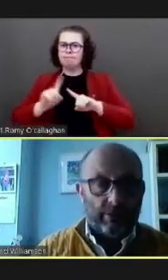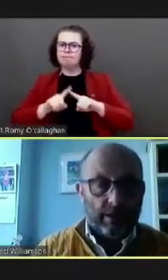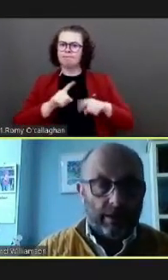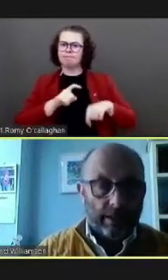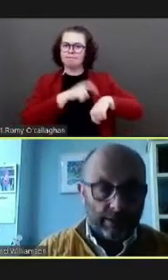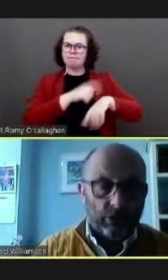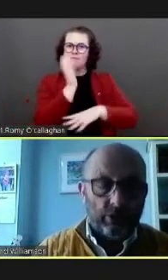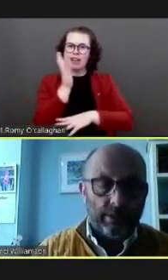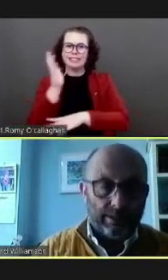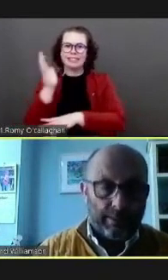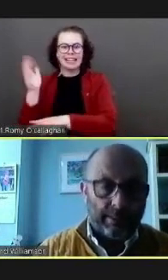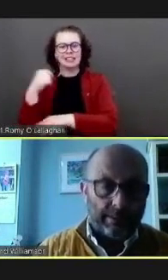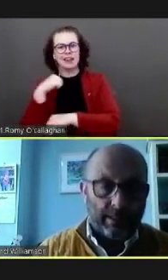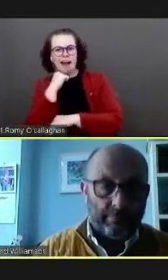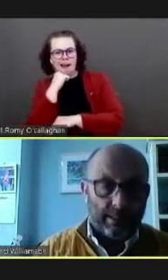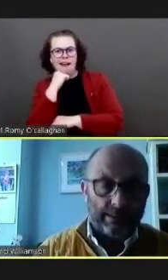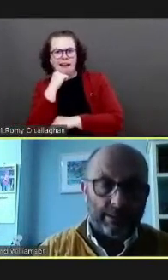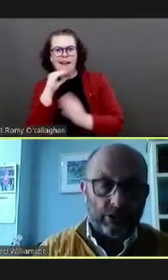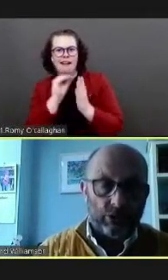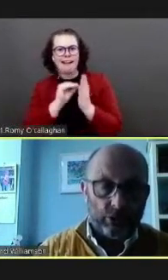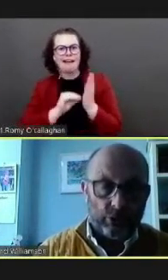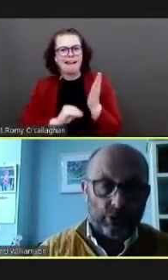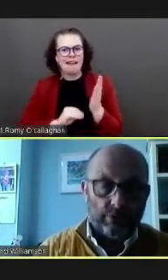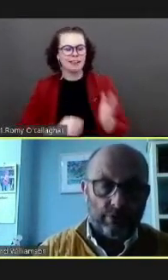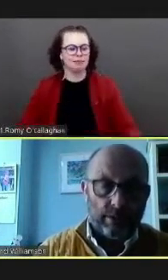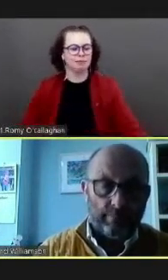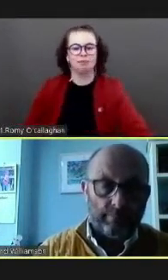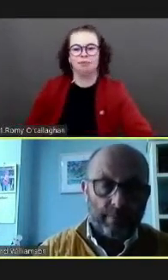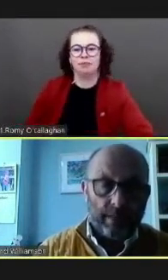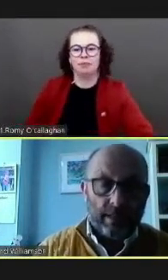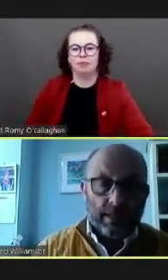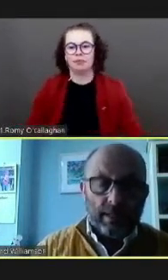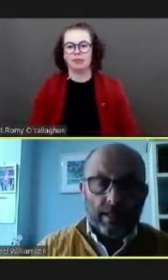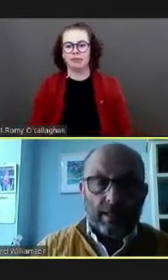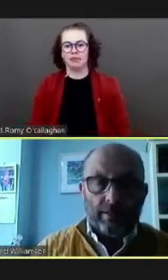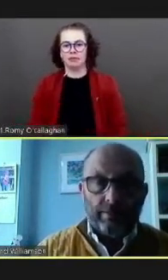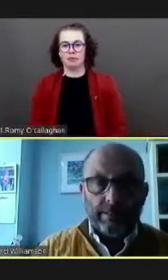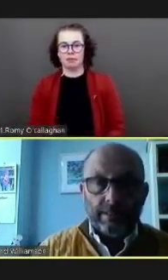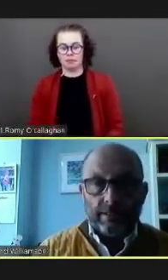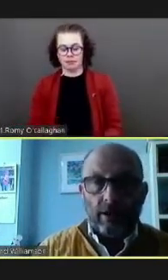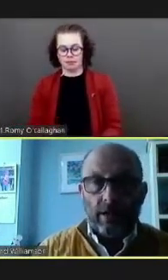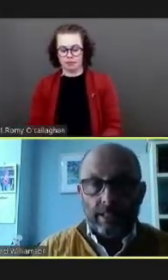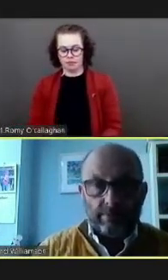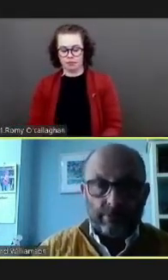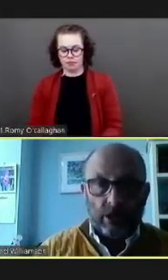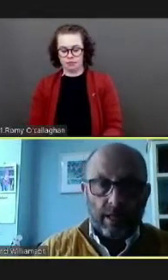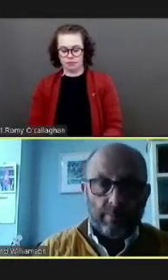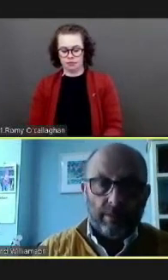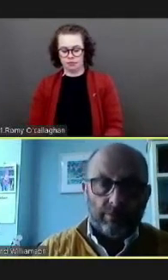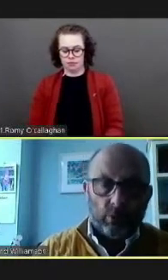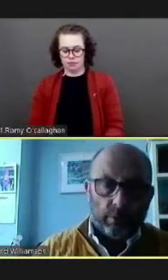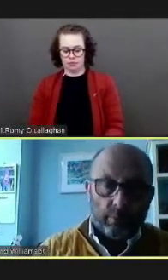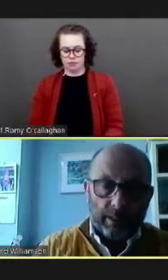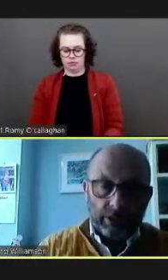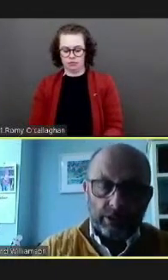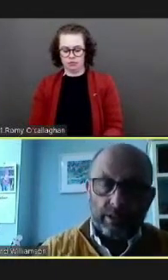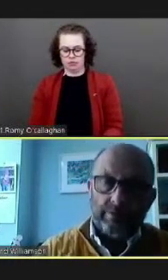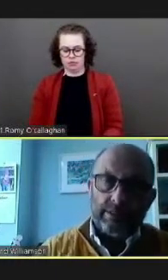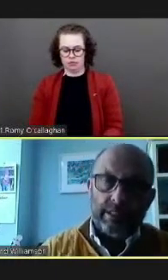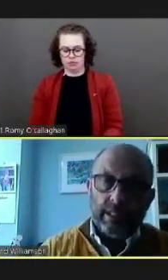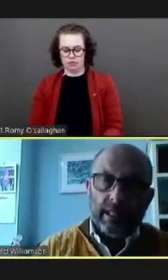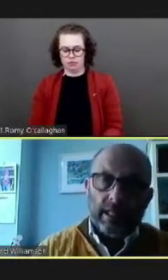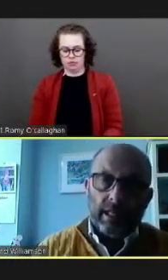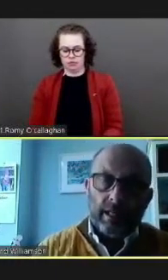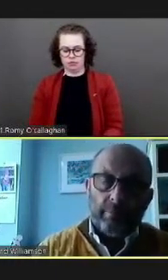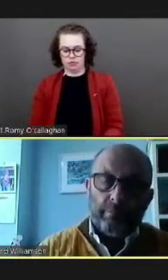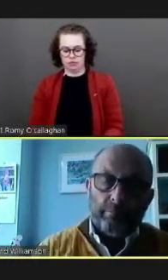sessions that I've listened to and the speakers that I've listened to so far. This is kind of timely for the probation